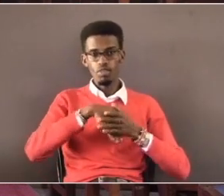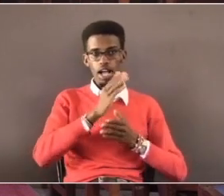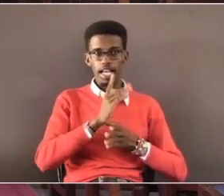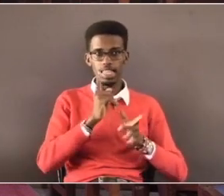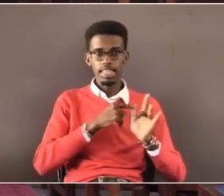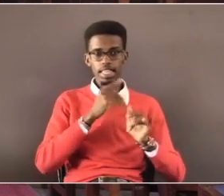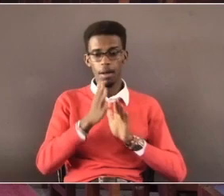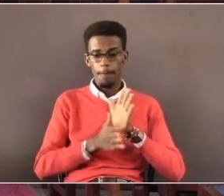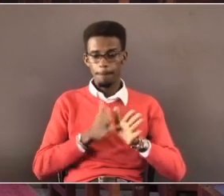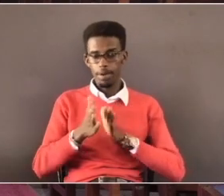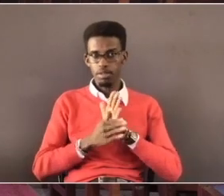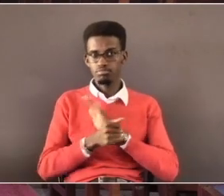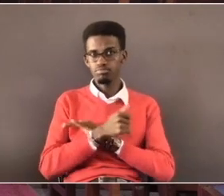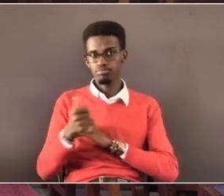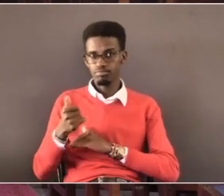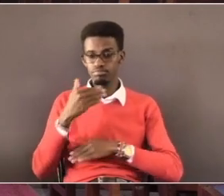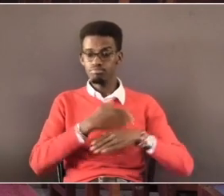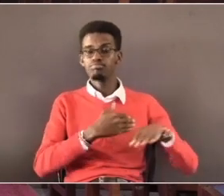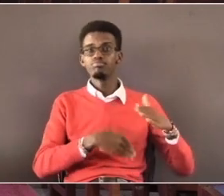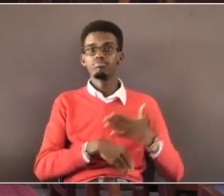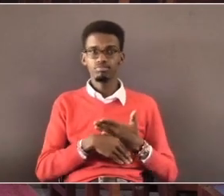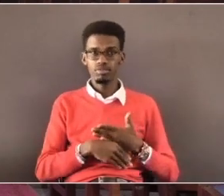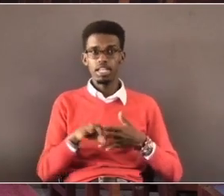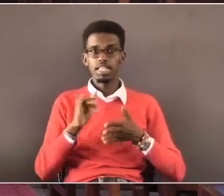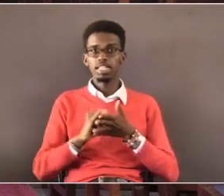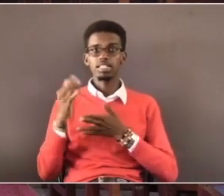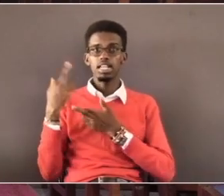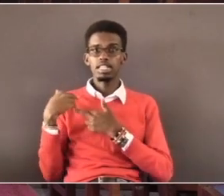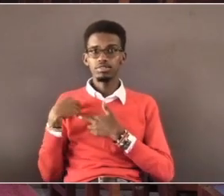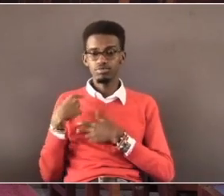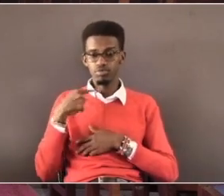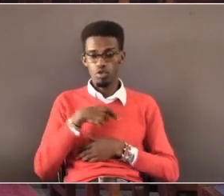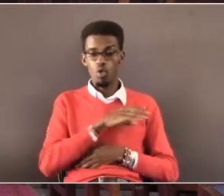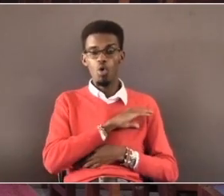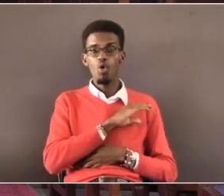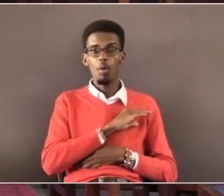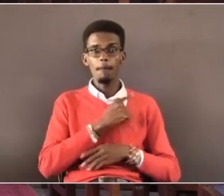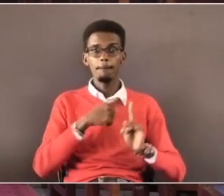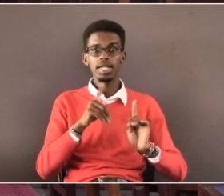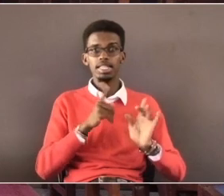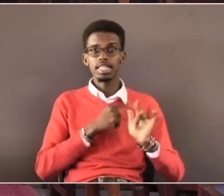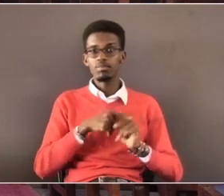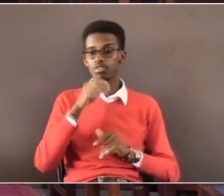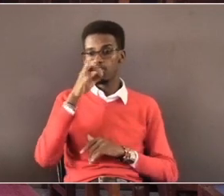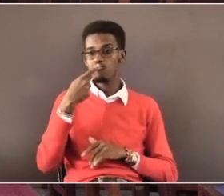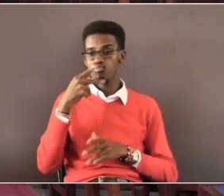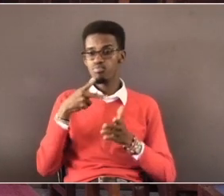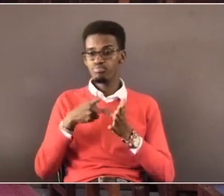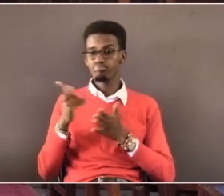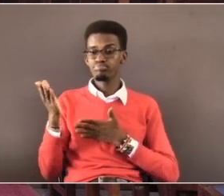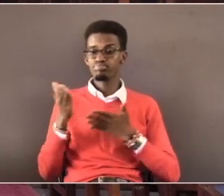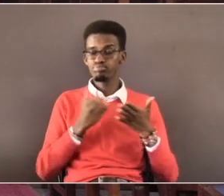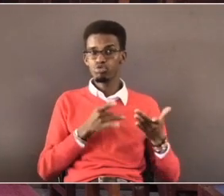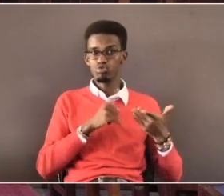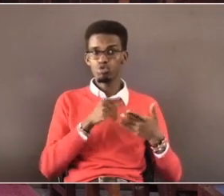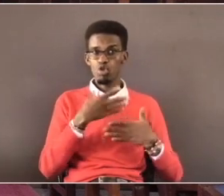jipange, that's a boundary. Like, that's a responsibility on your end. But even if you are the one being invited to